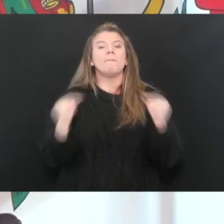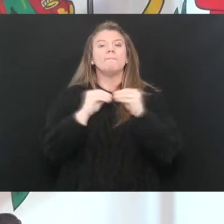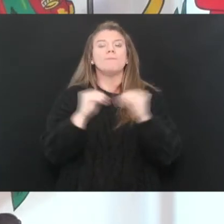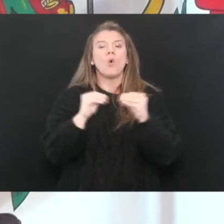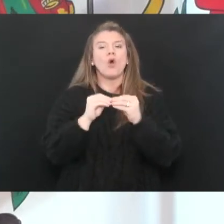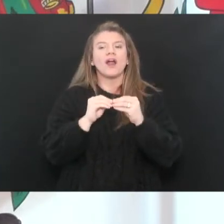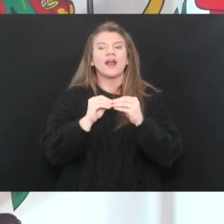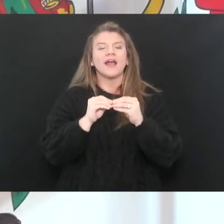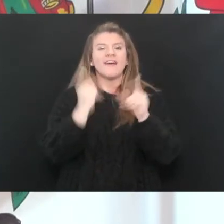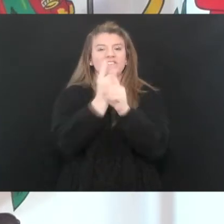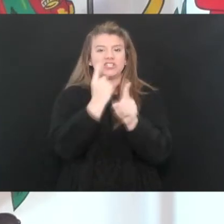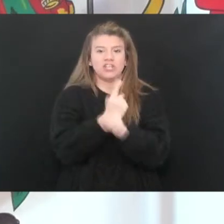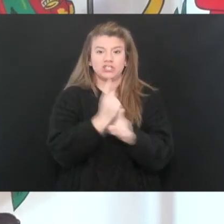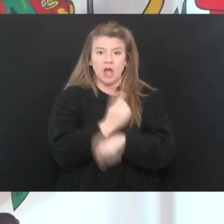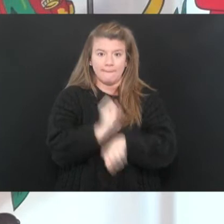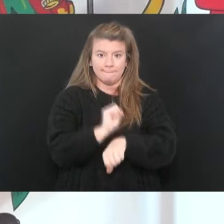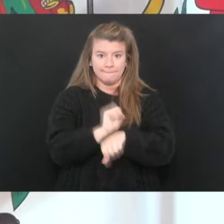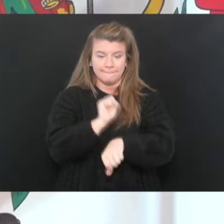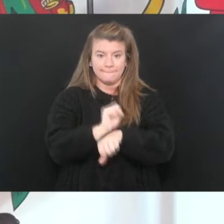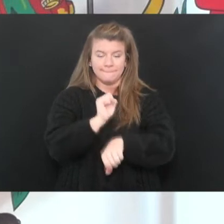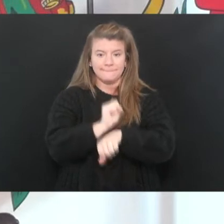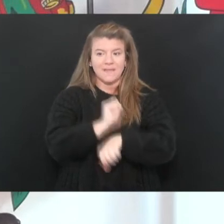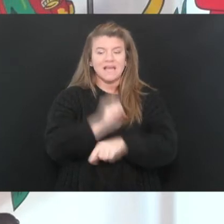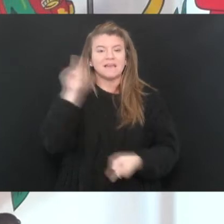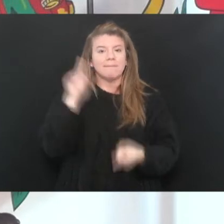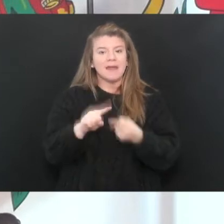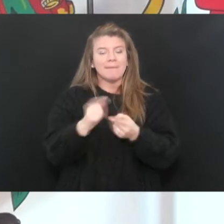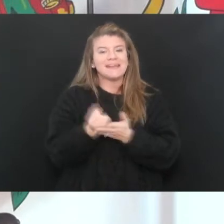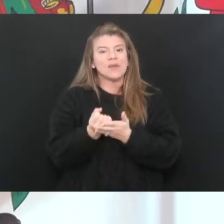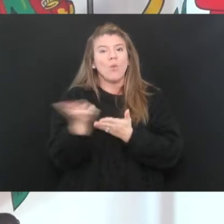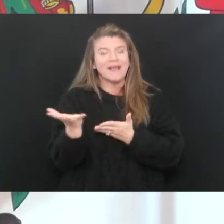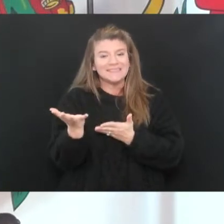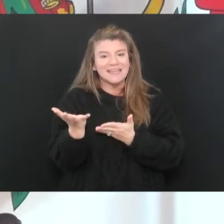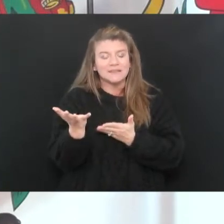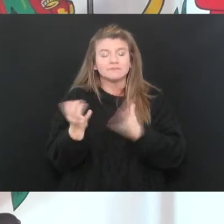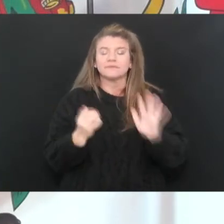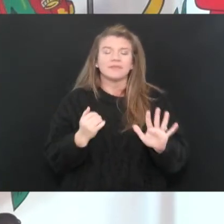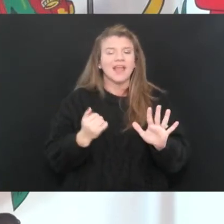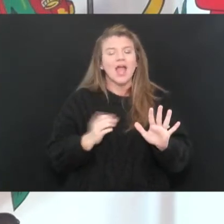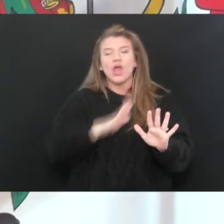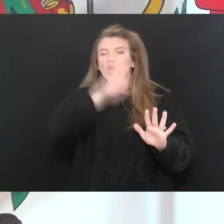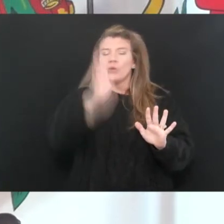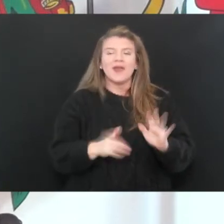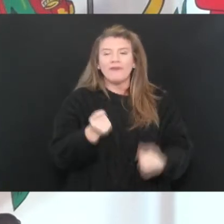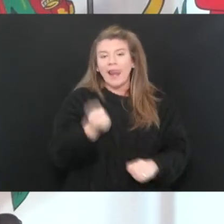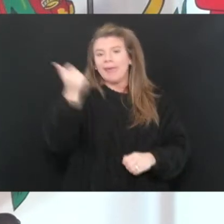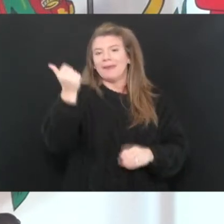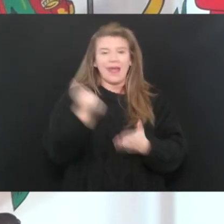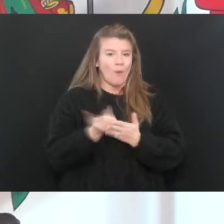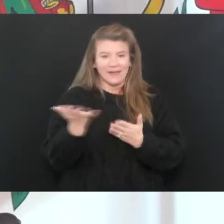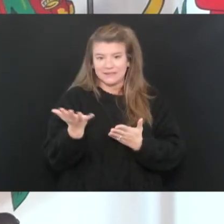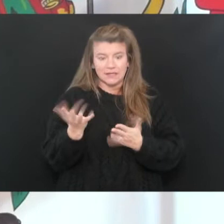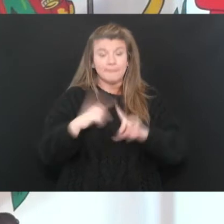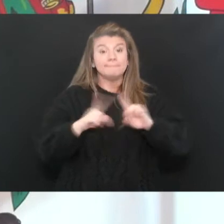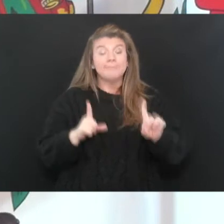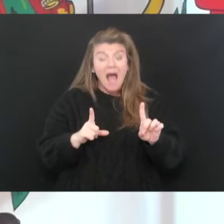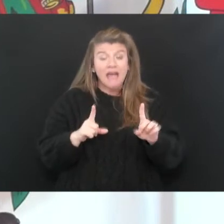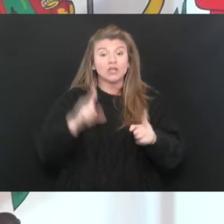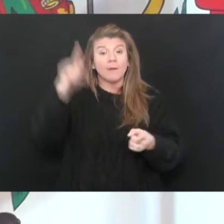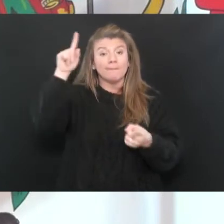efficient job in minimizing waste. Now, you'll never be able to eliminate waste, but